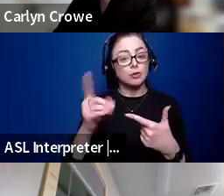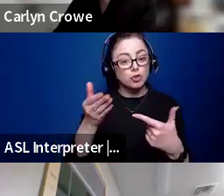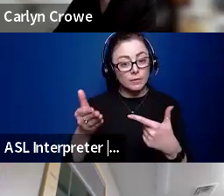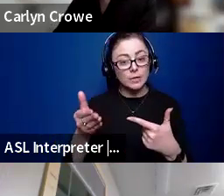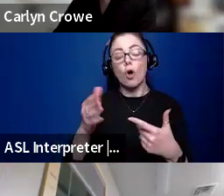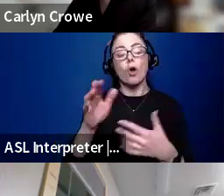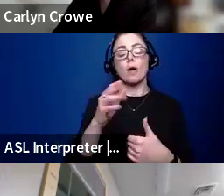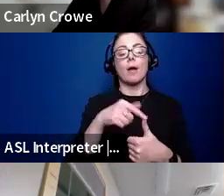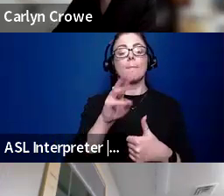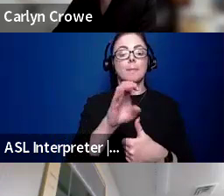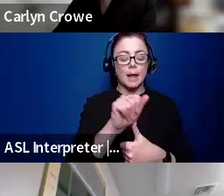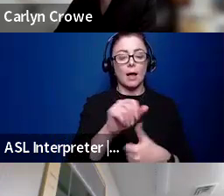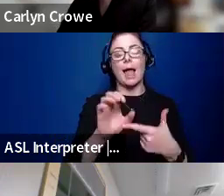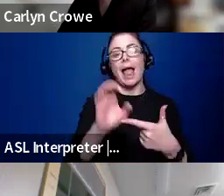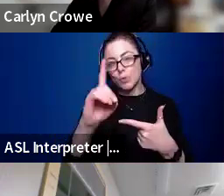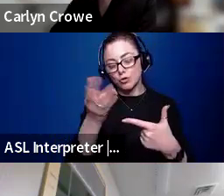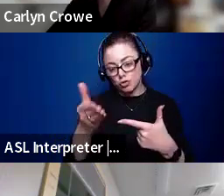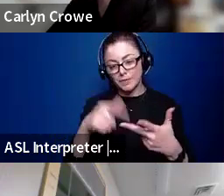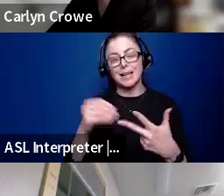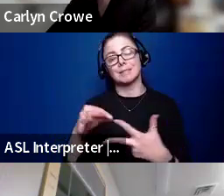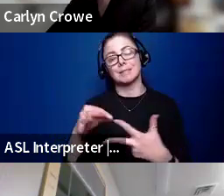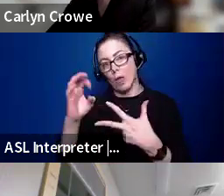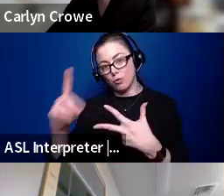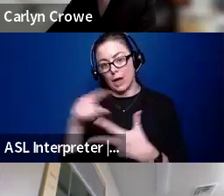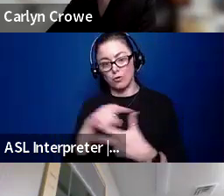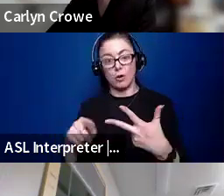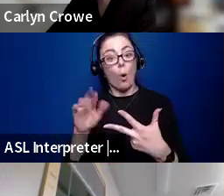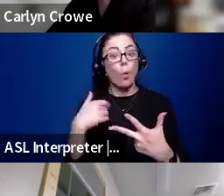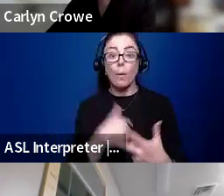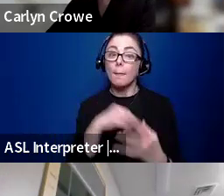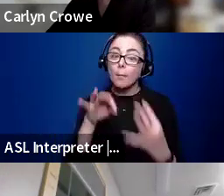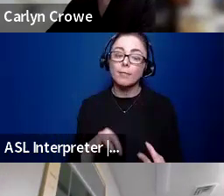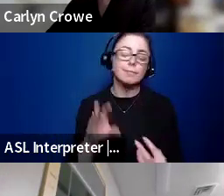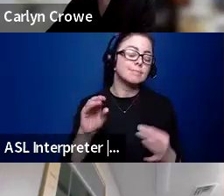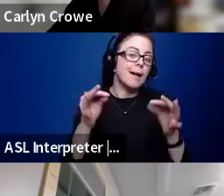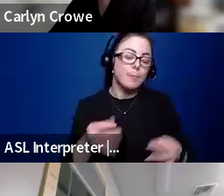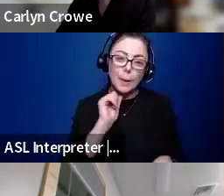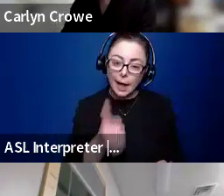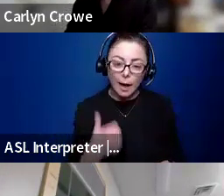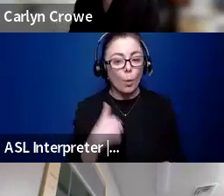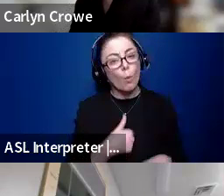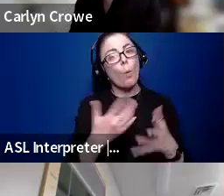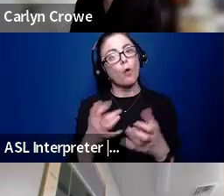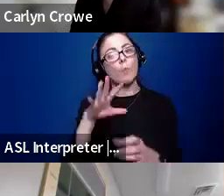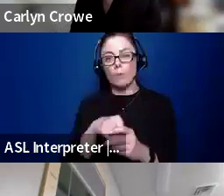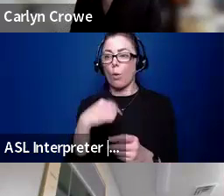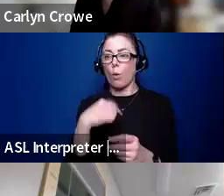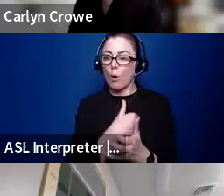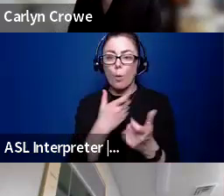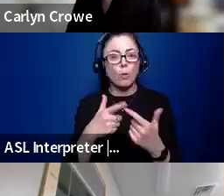we perfect? Absolutely not. We'd like to be at the table. We'd like to be able to come up with ideas, and that's been